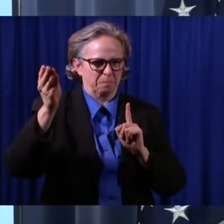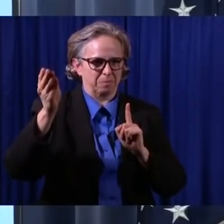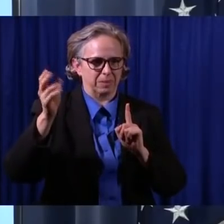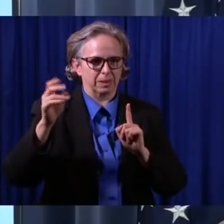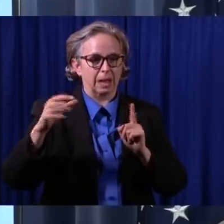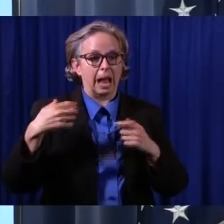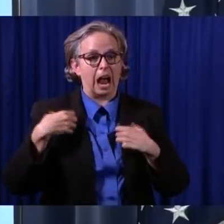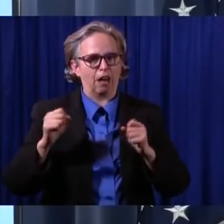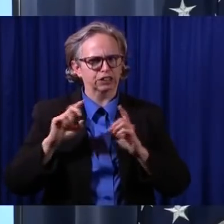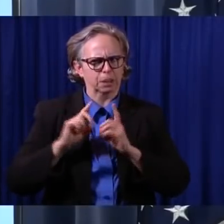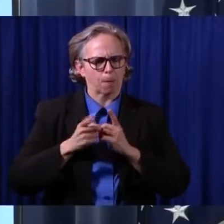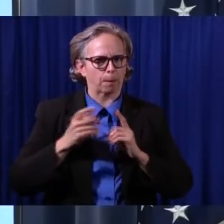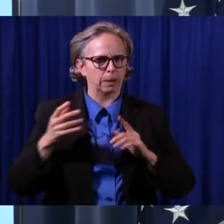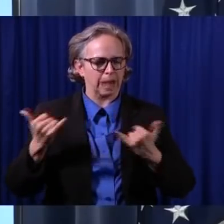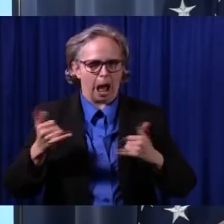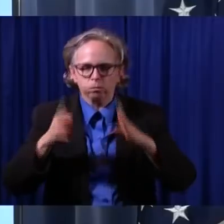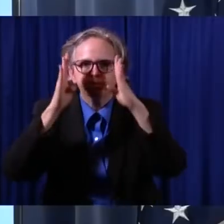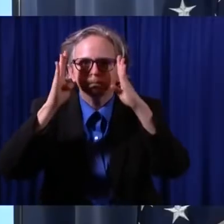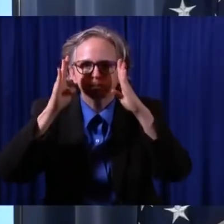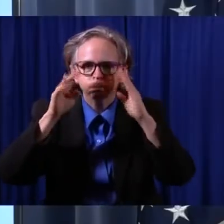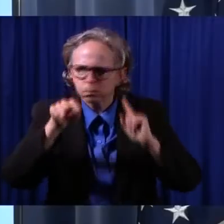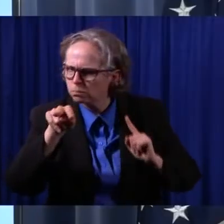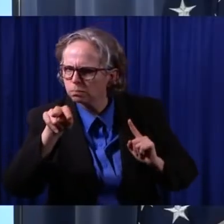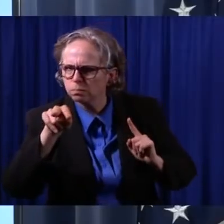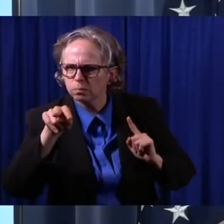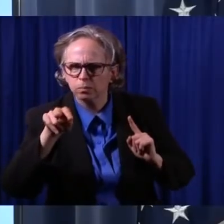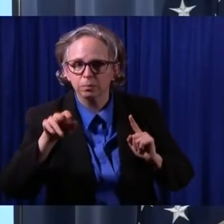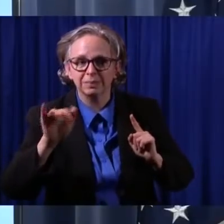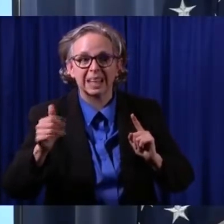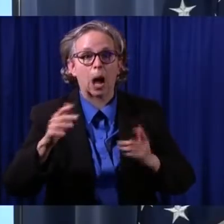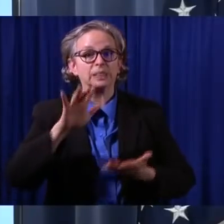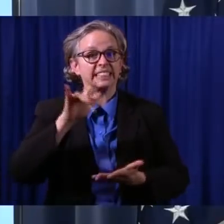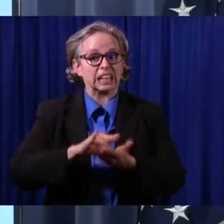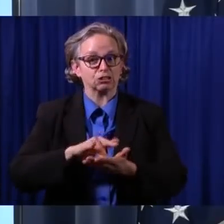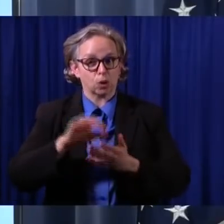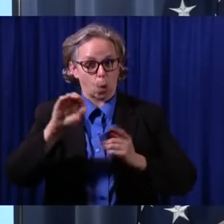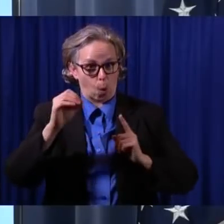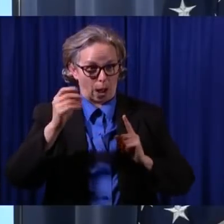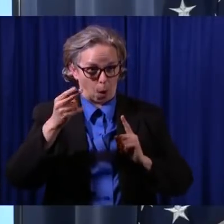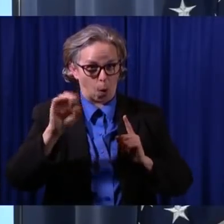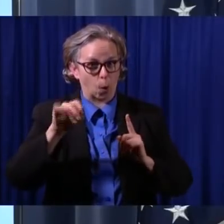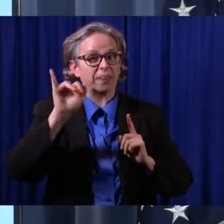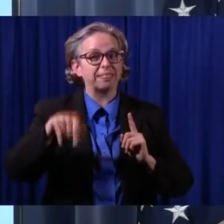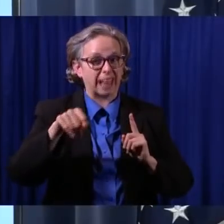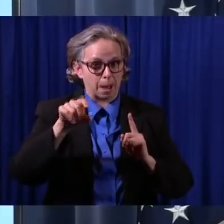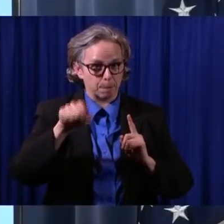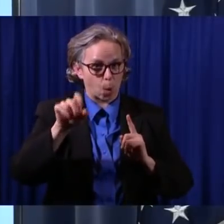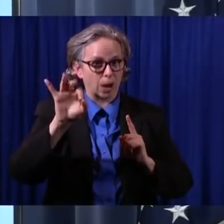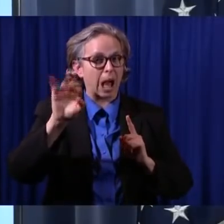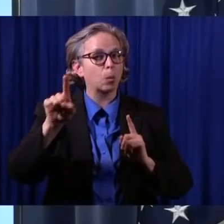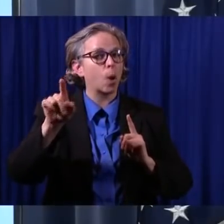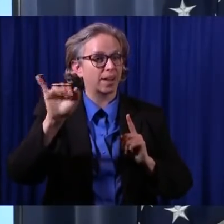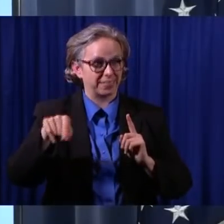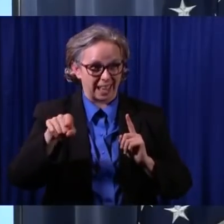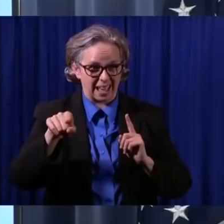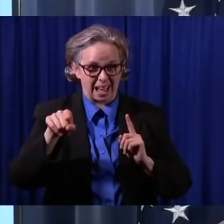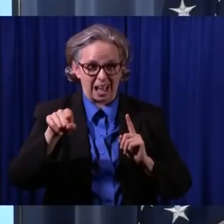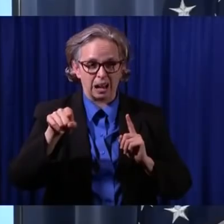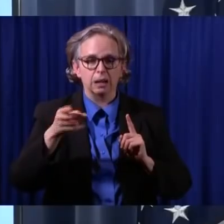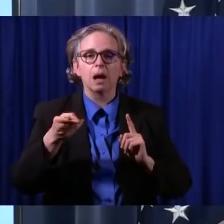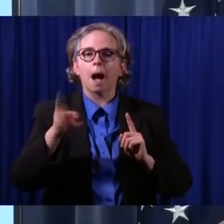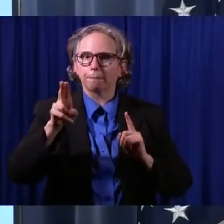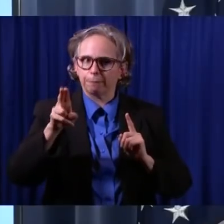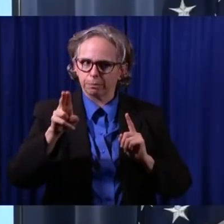eye on the Dayton region. Central Ohio, Region 4, briefly topped 1 at the end of May, but now is